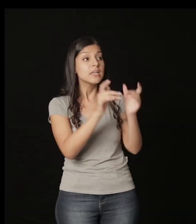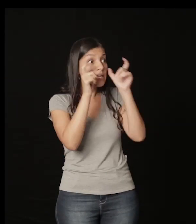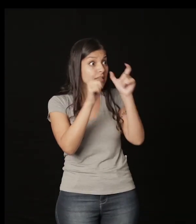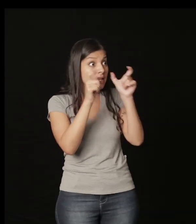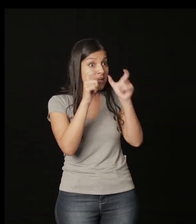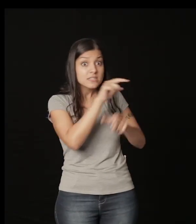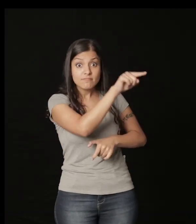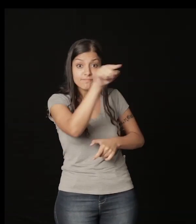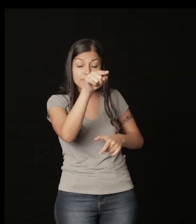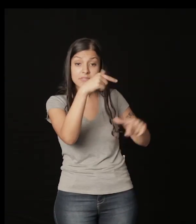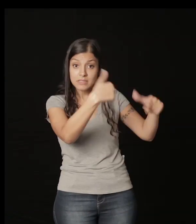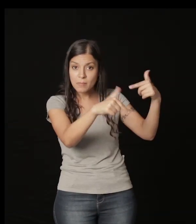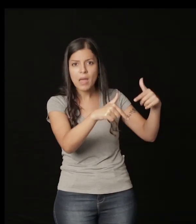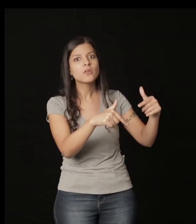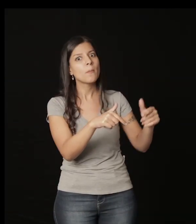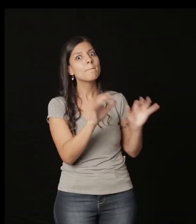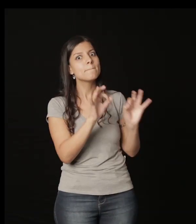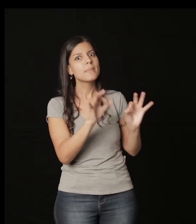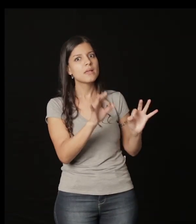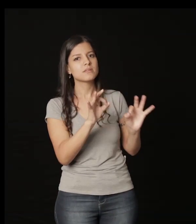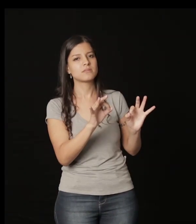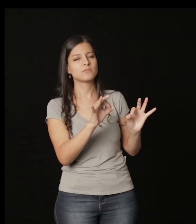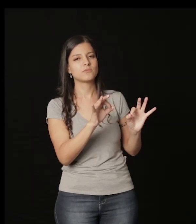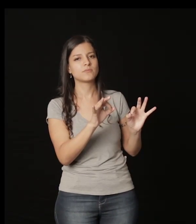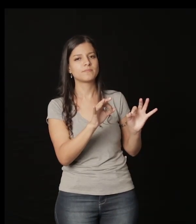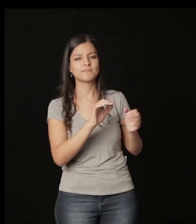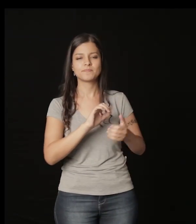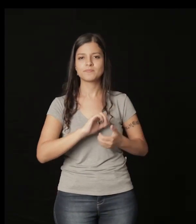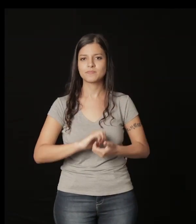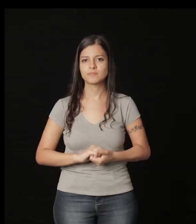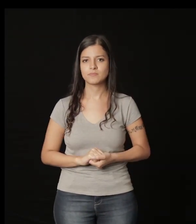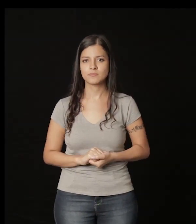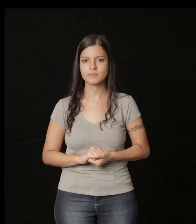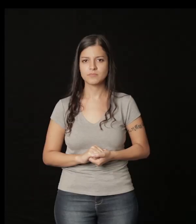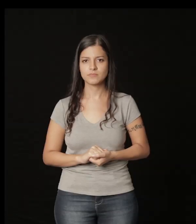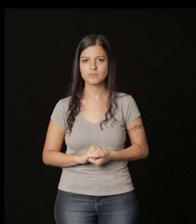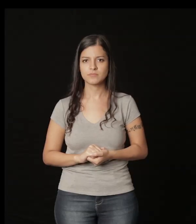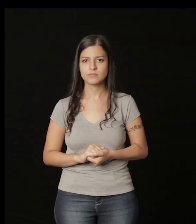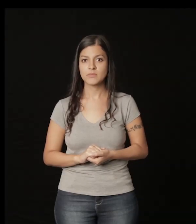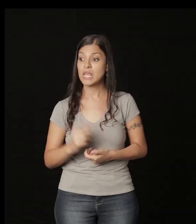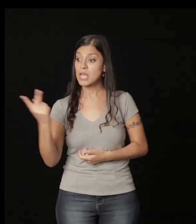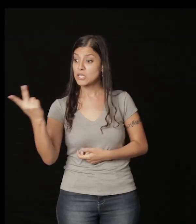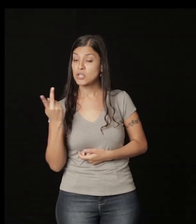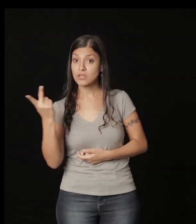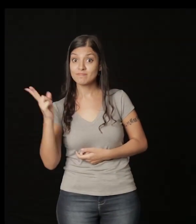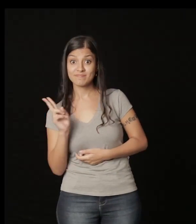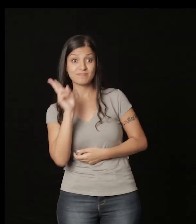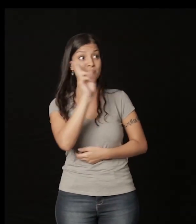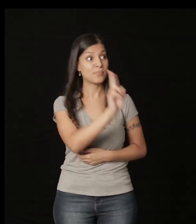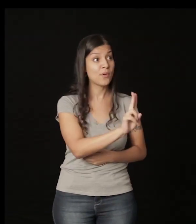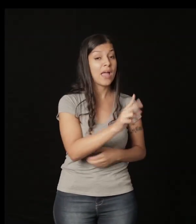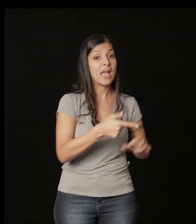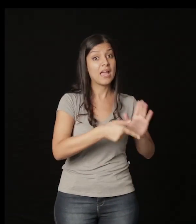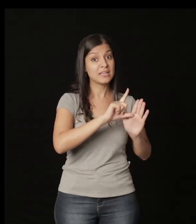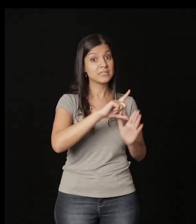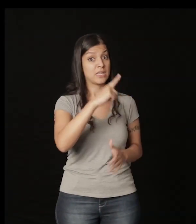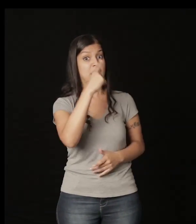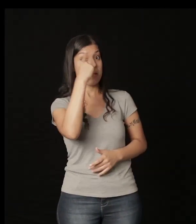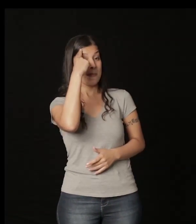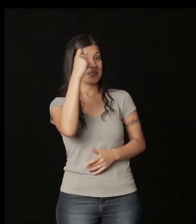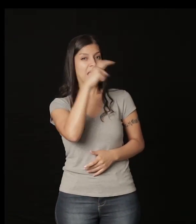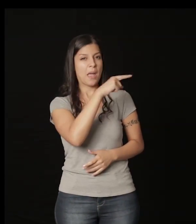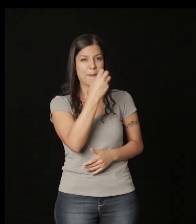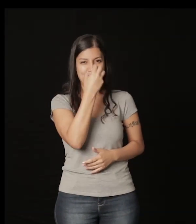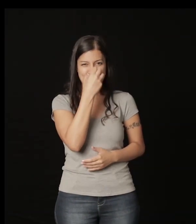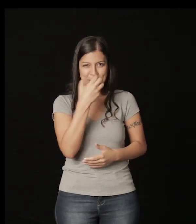interested in what they were doing. You know, and we didn't go in there with the idea of the bouffant, and we didn't go in